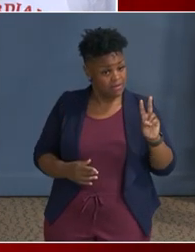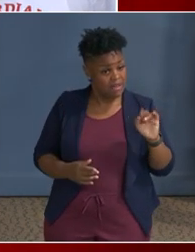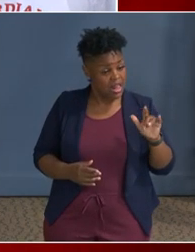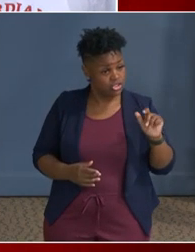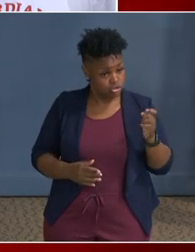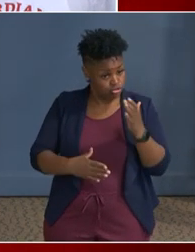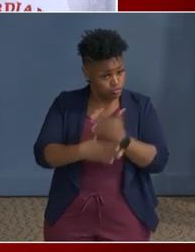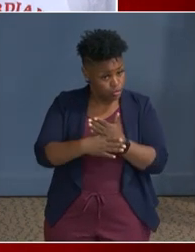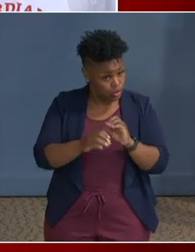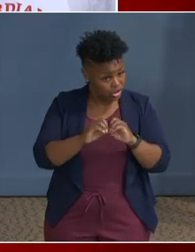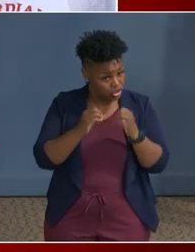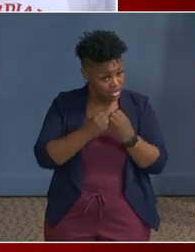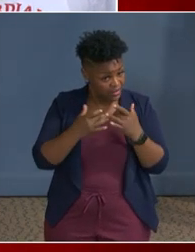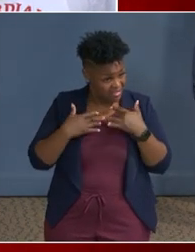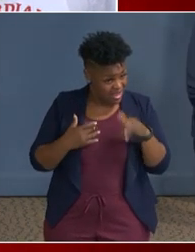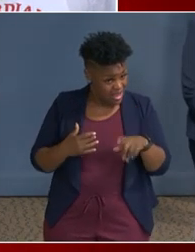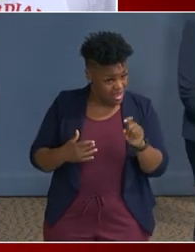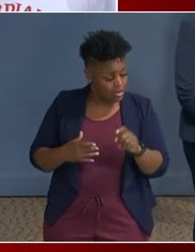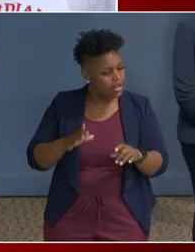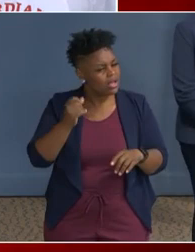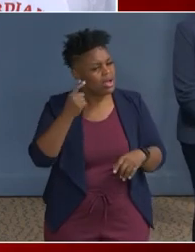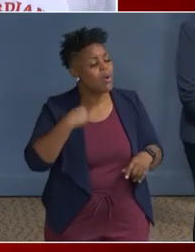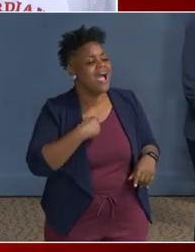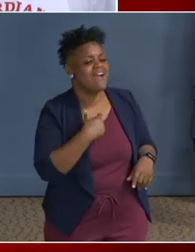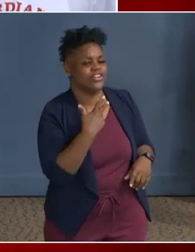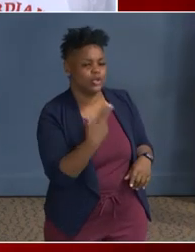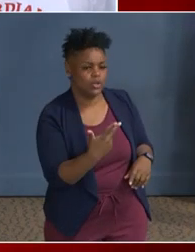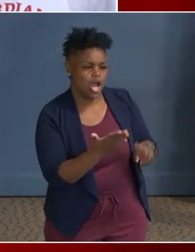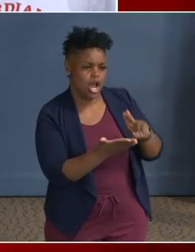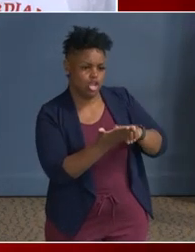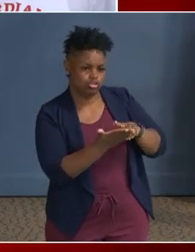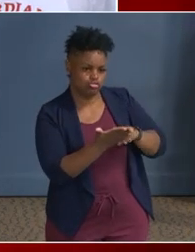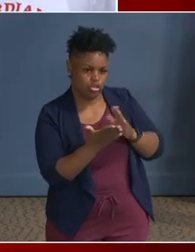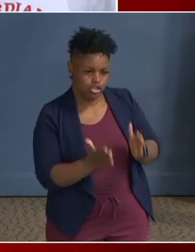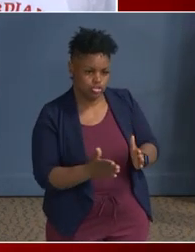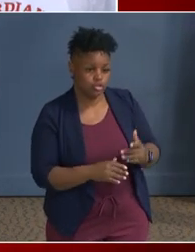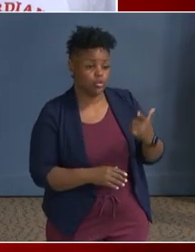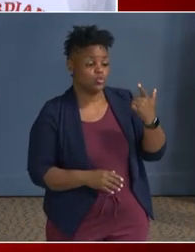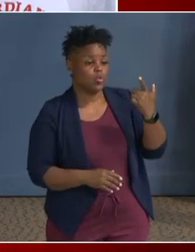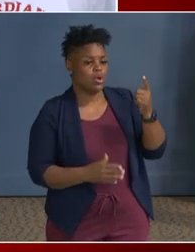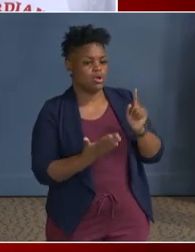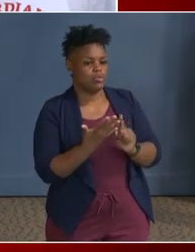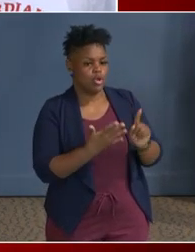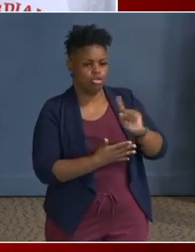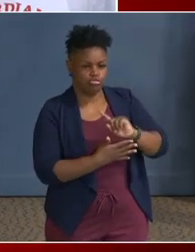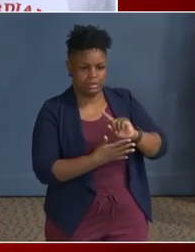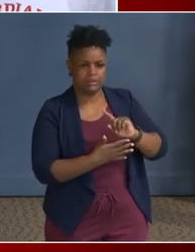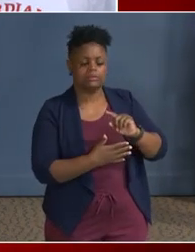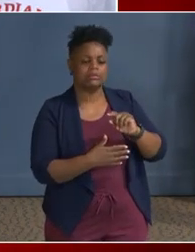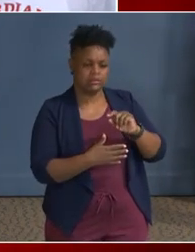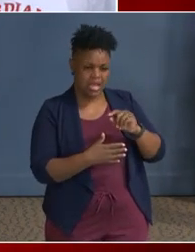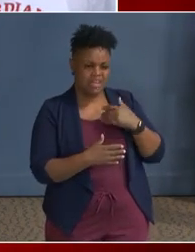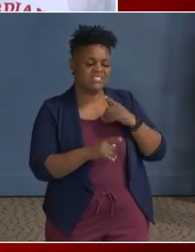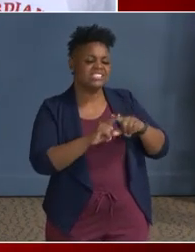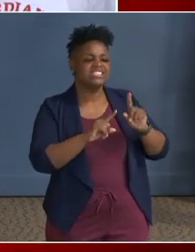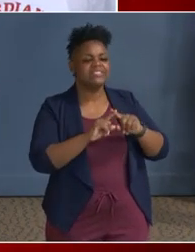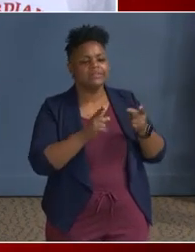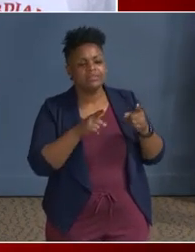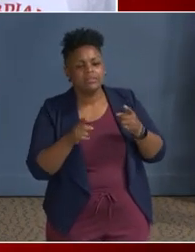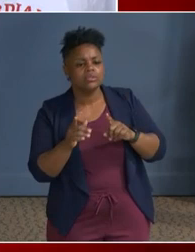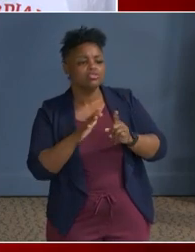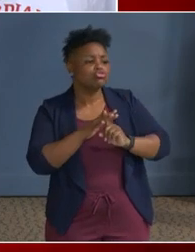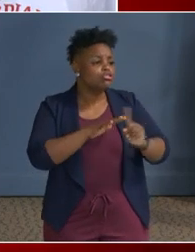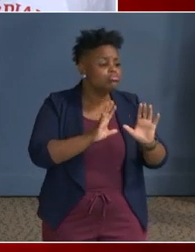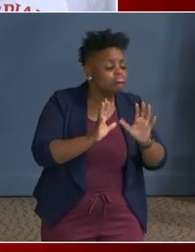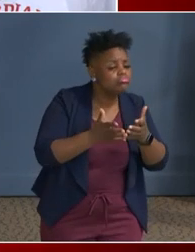we contract with 3 contractors. We have 21 priority communities, and they had different events. They had retreats. So some of the